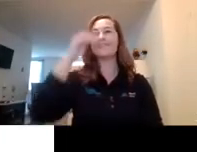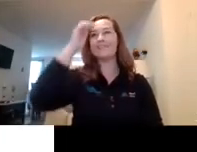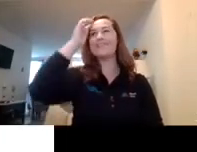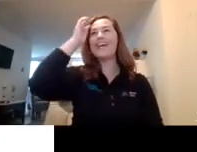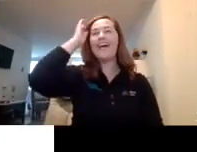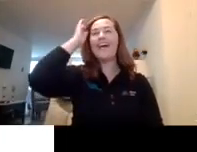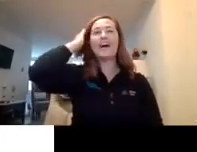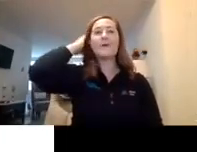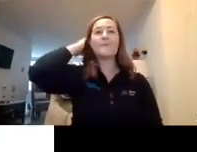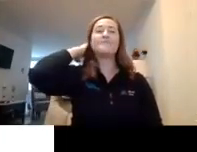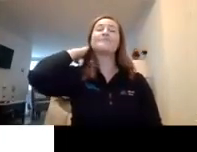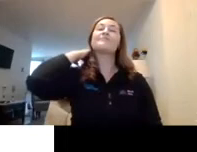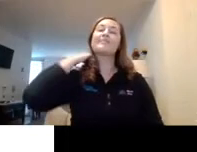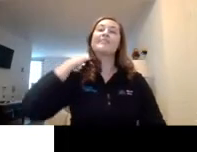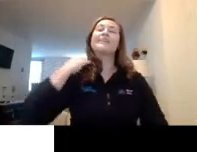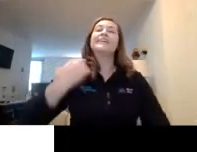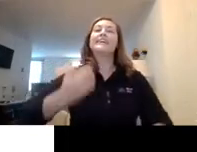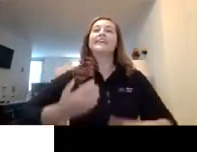Yes, so